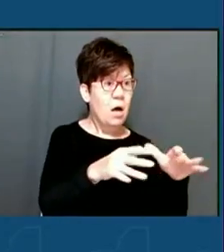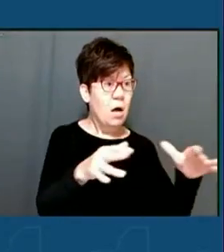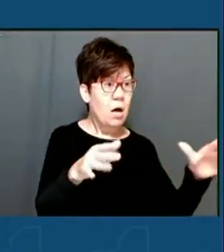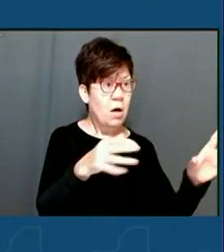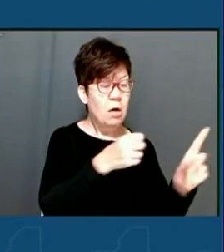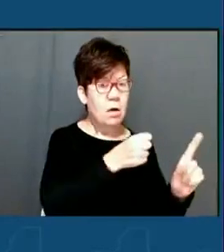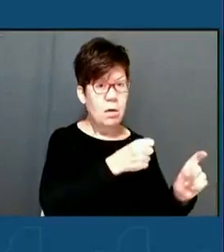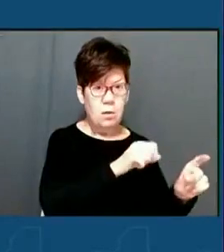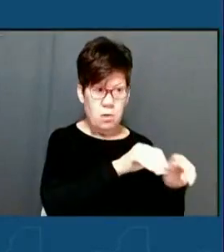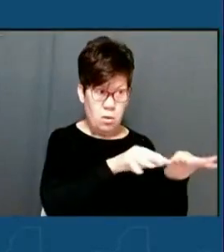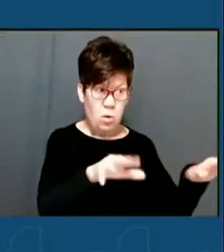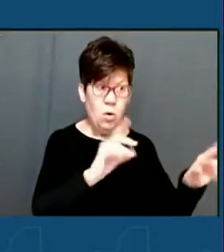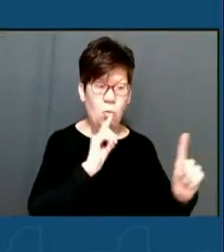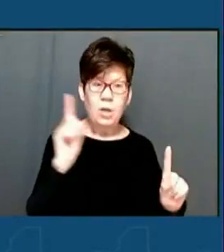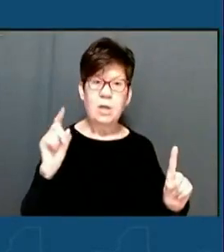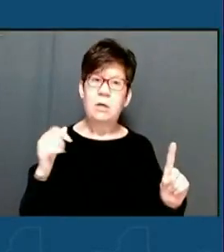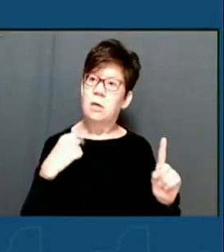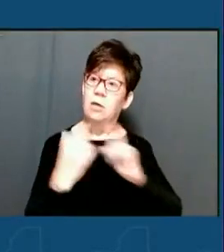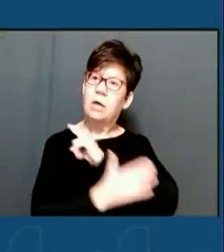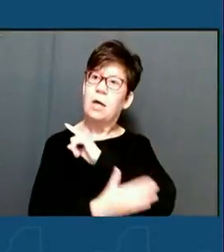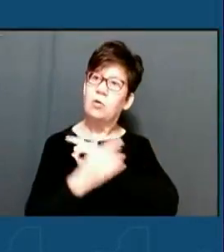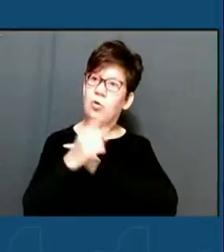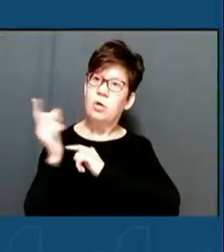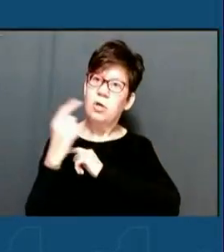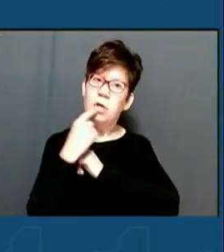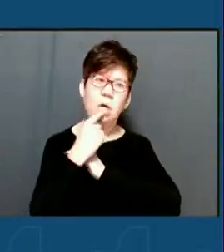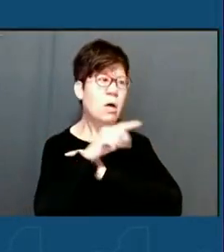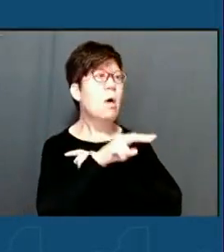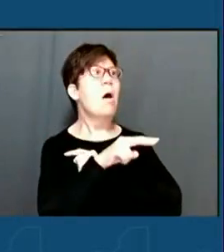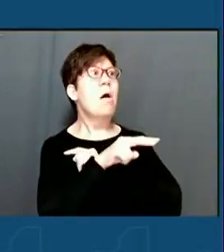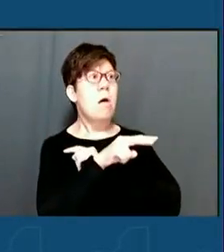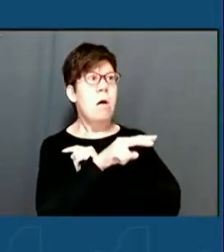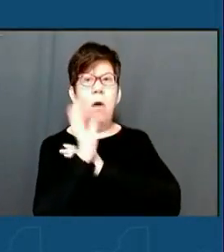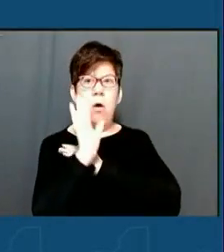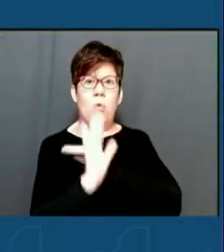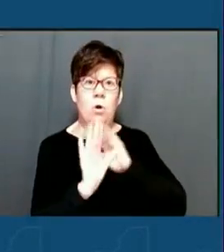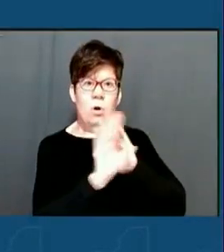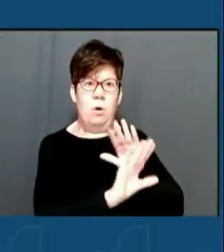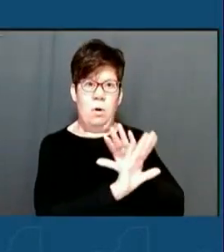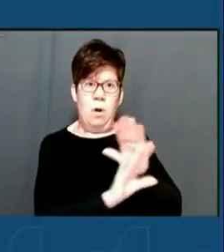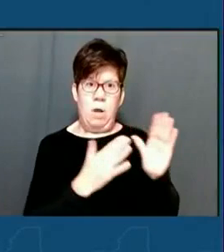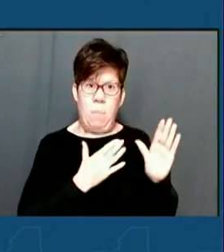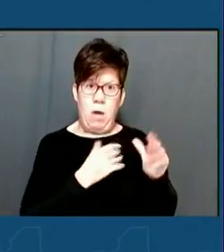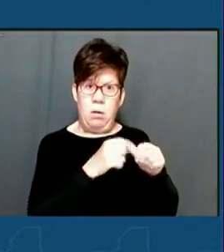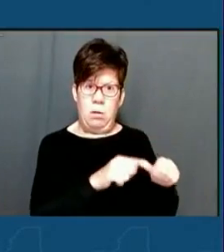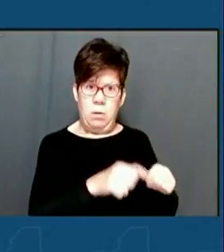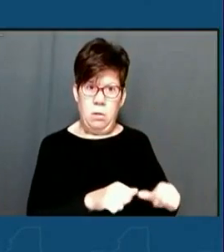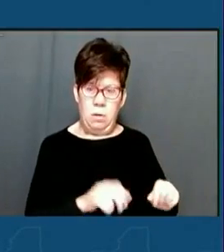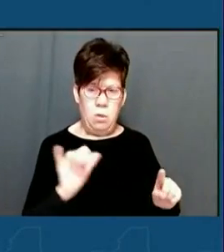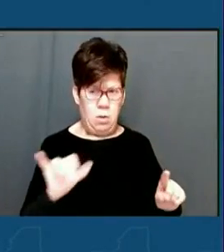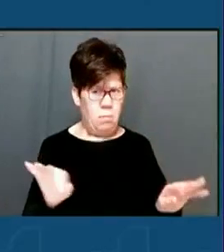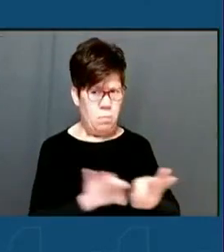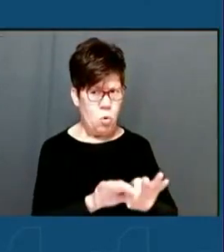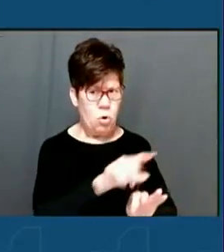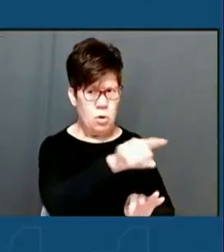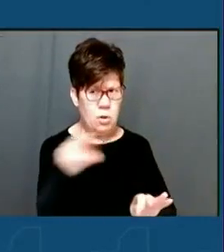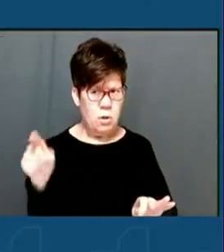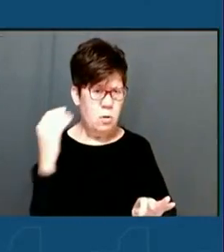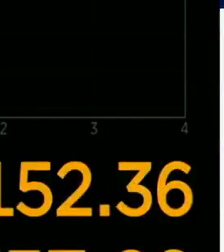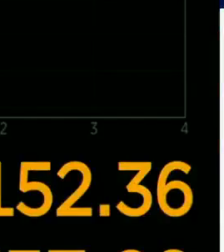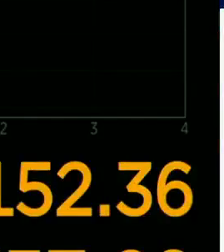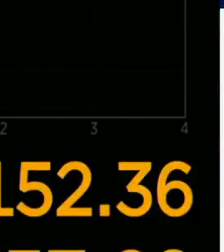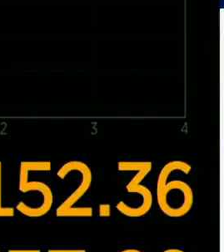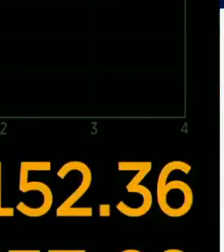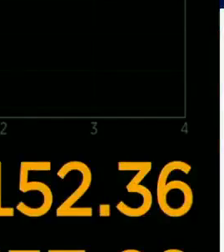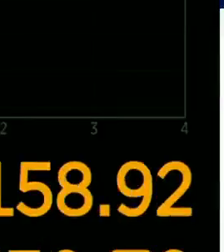the country that deposits would be protected. And that was important for people to hear. And having not